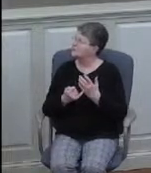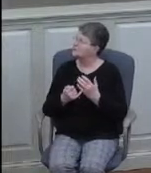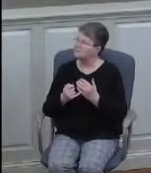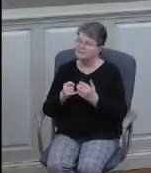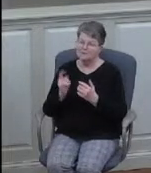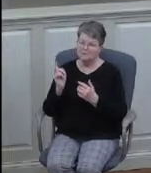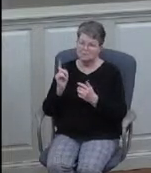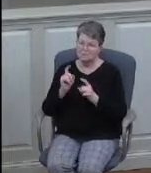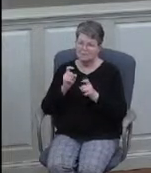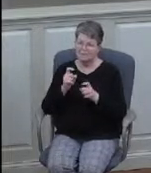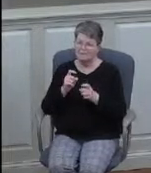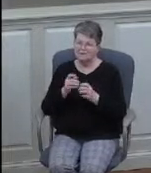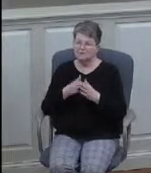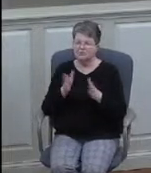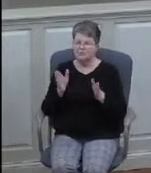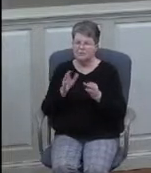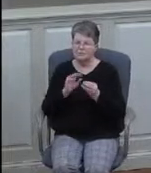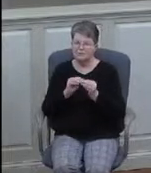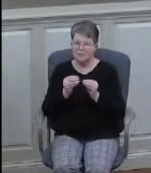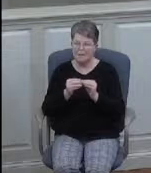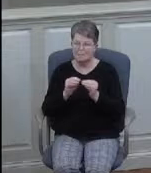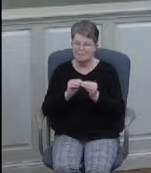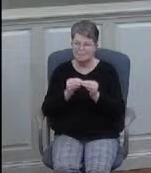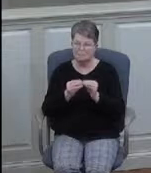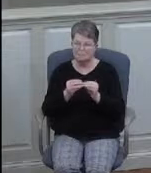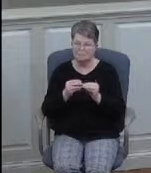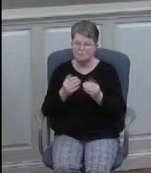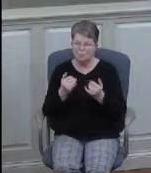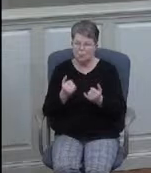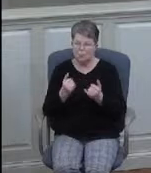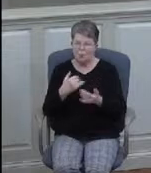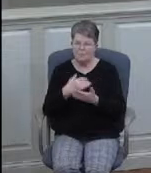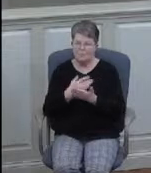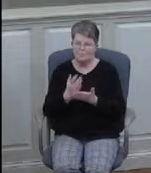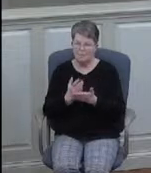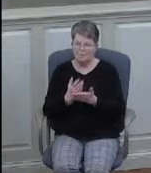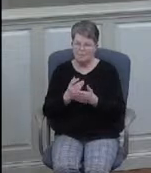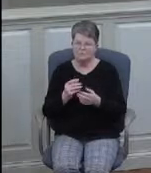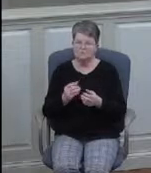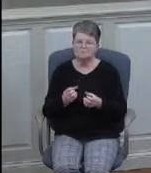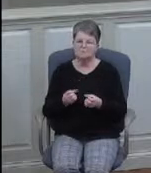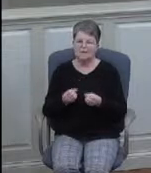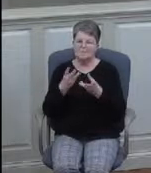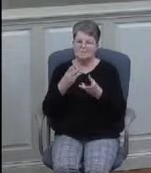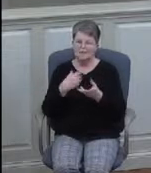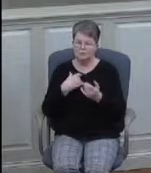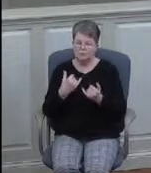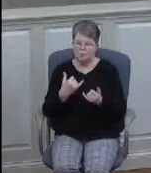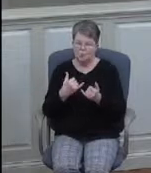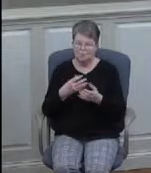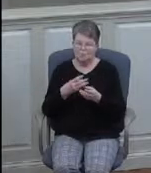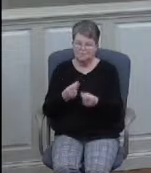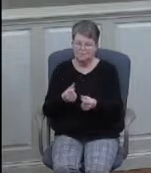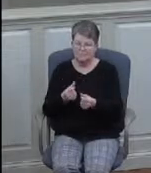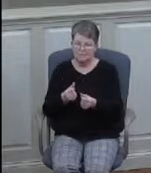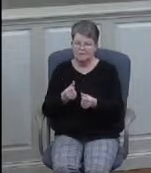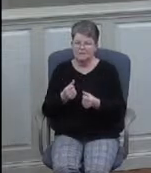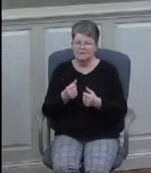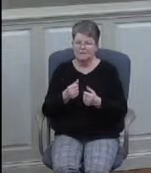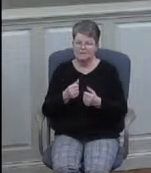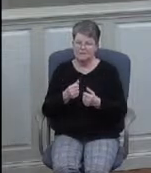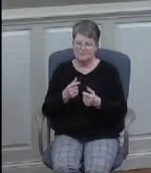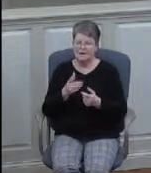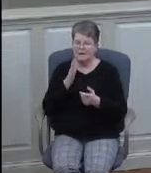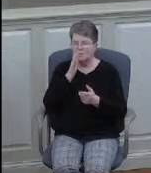This gives you the general numbers of where we're at with construction, the current budget, how much the current expenditures, the current substantial completion date, which